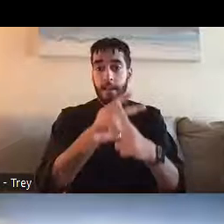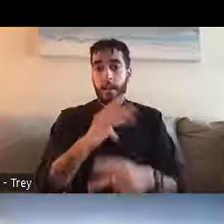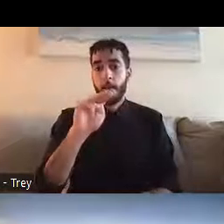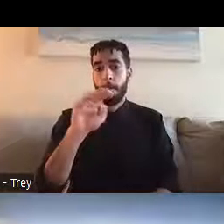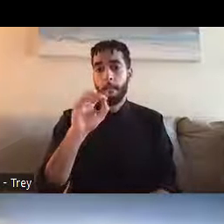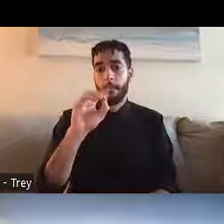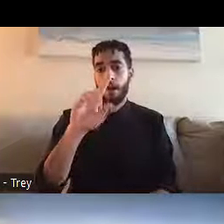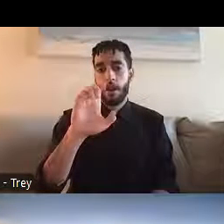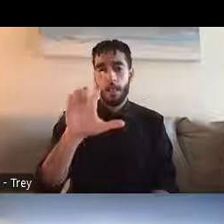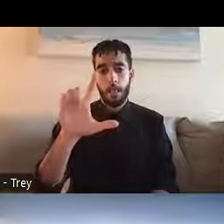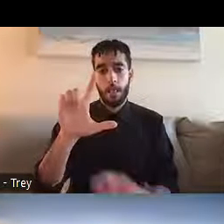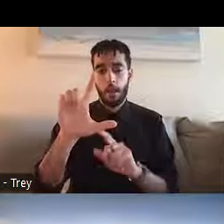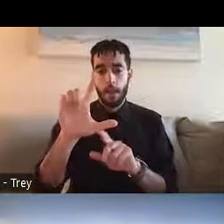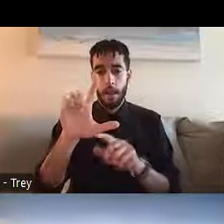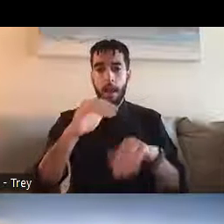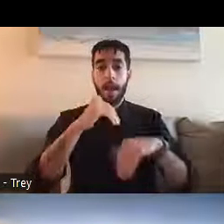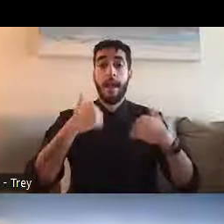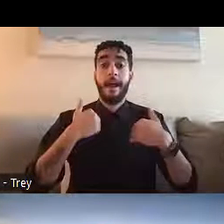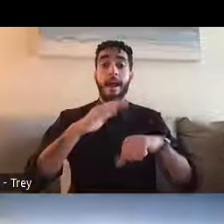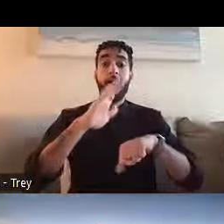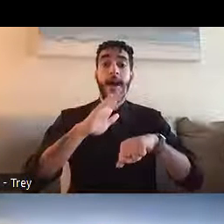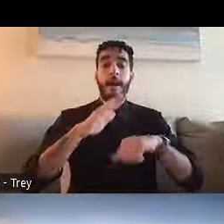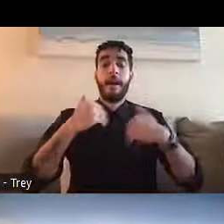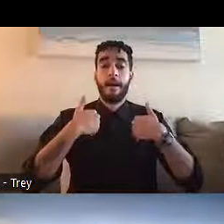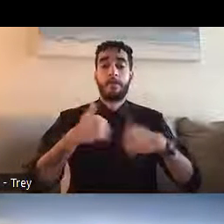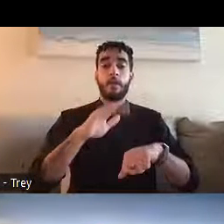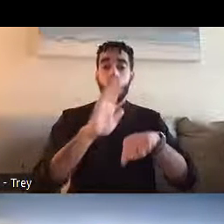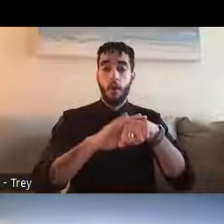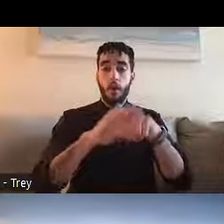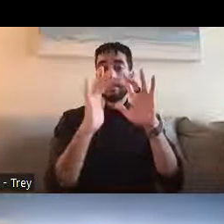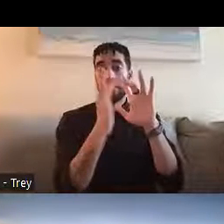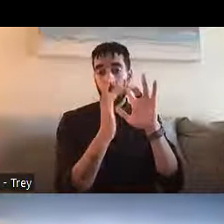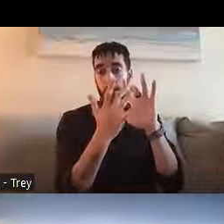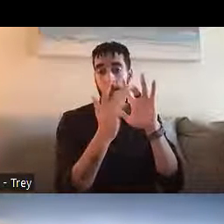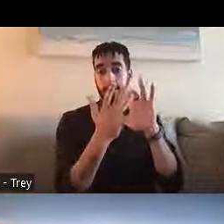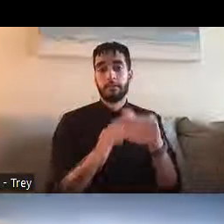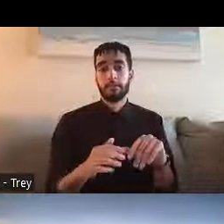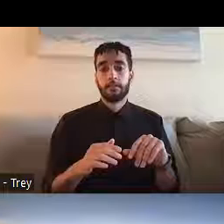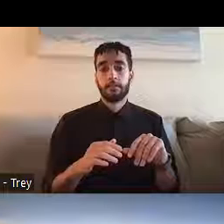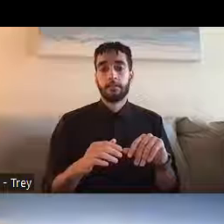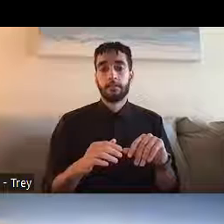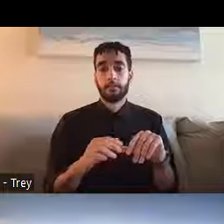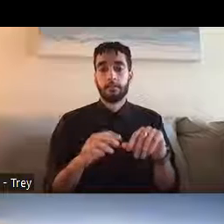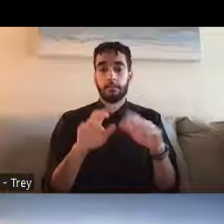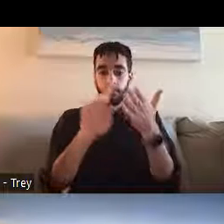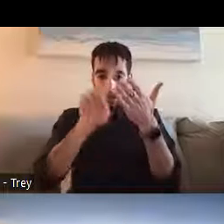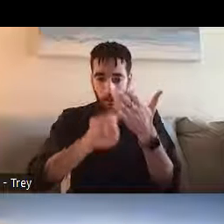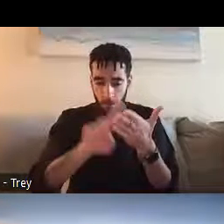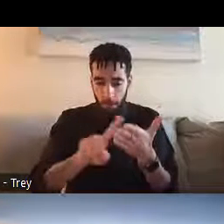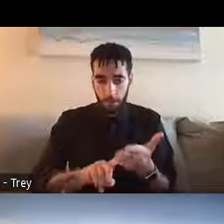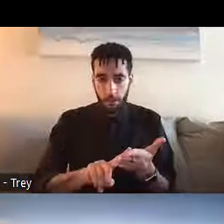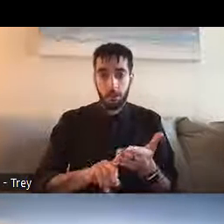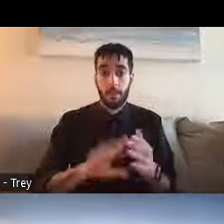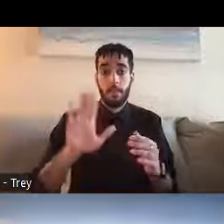includes this online assessment, which covers the activities of daily living that the caregiver is supporting, whether they're